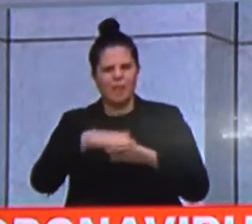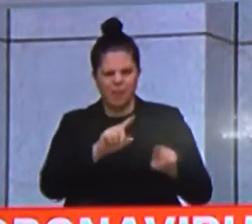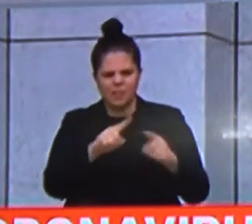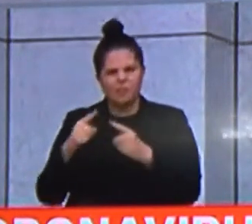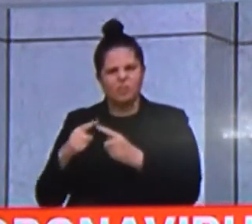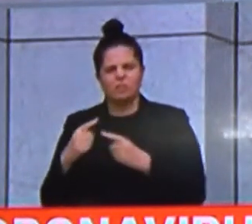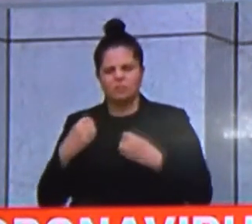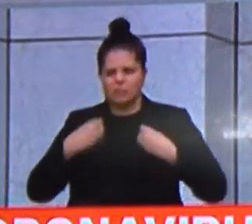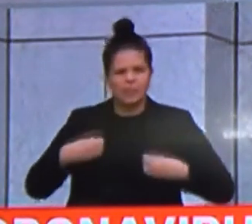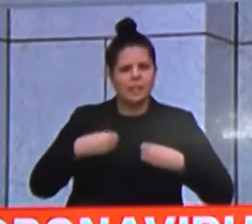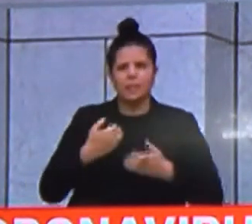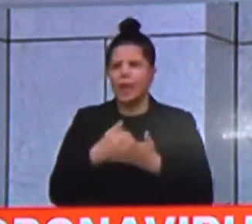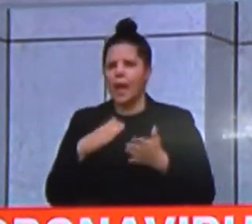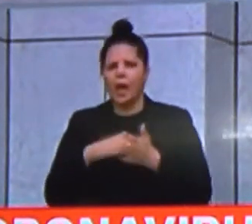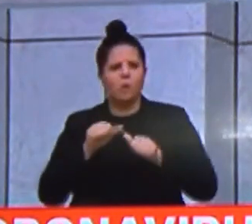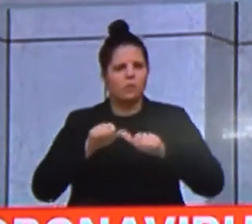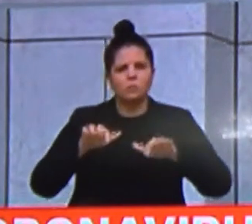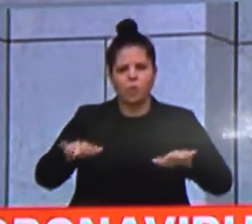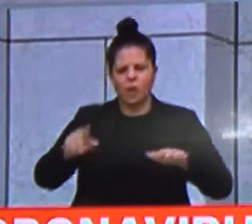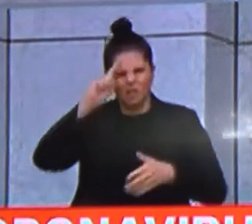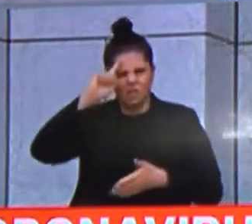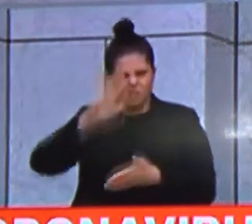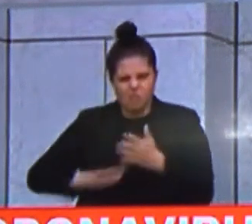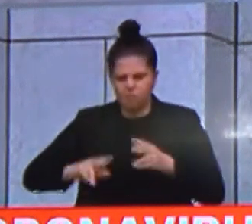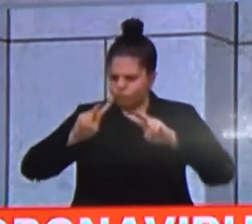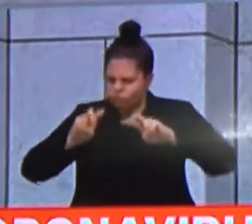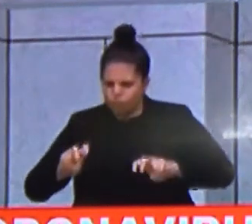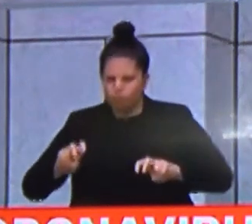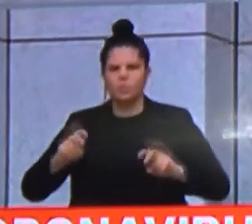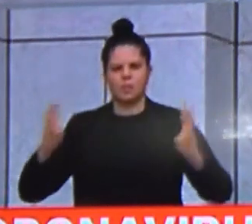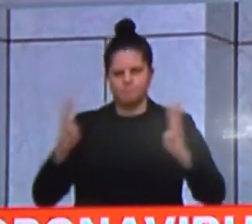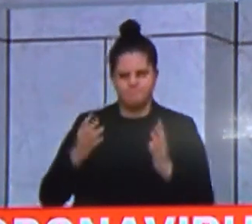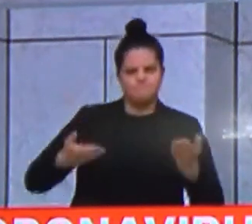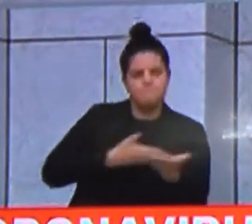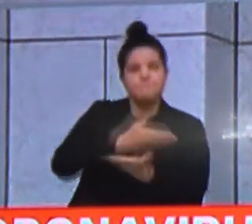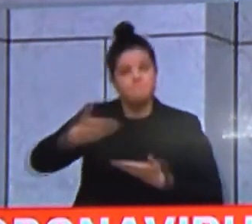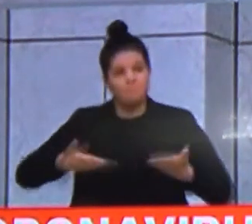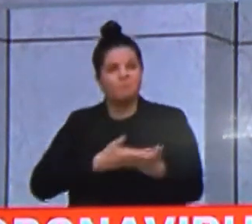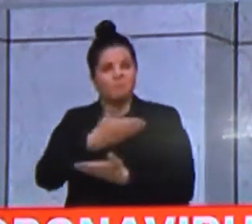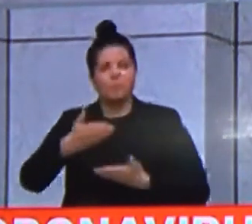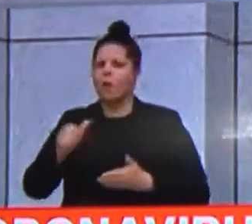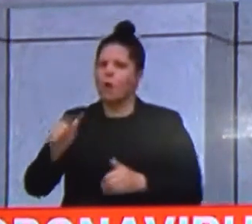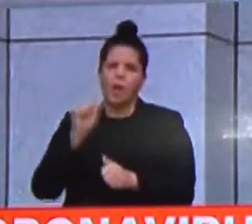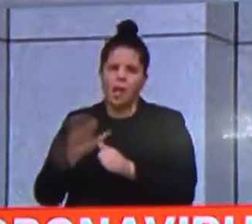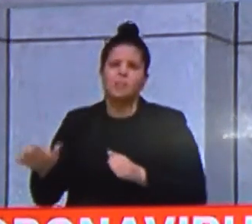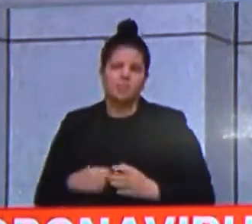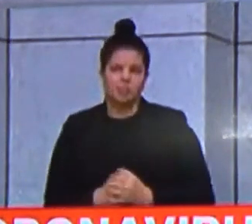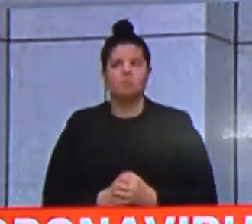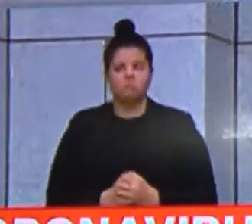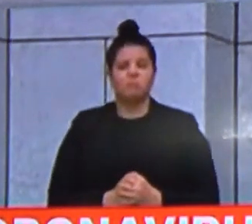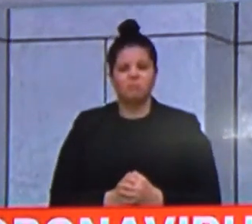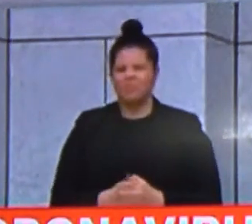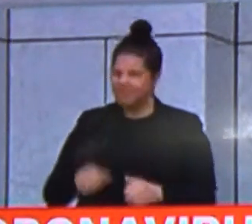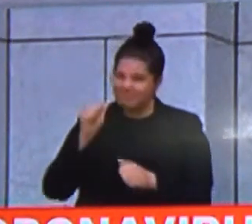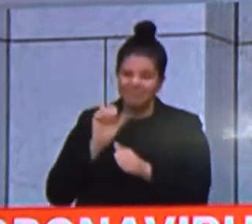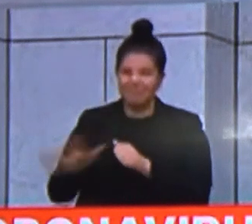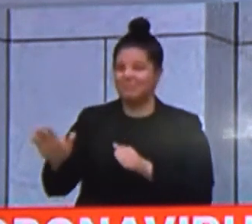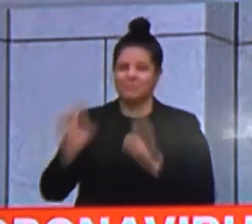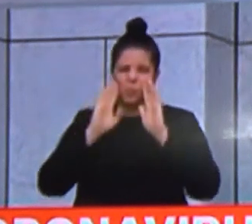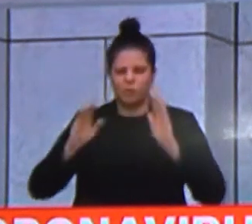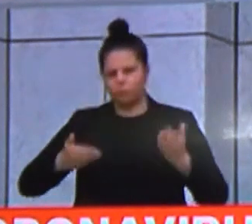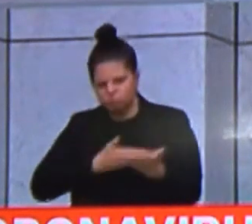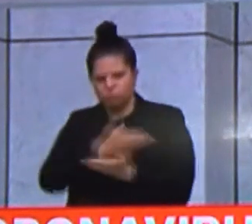paramedics, whether it's cleaners working in hospitals as well, those other services that support the functioning of all of those places. And as